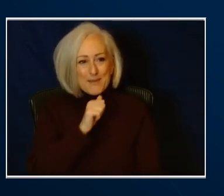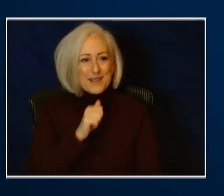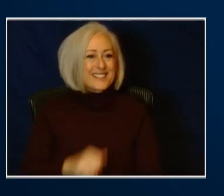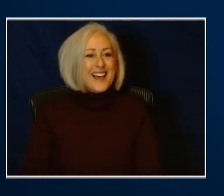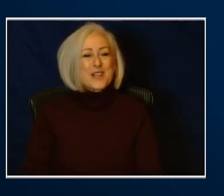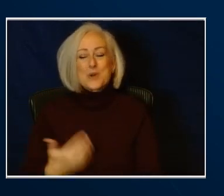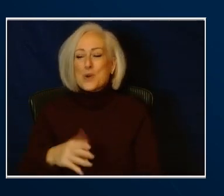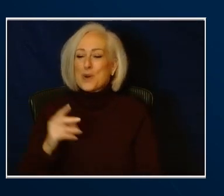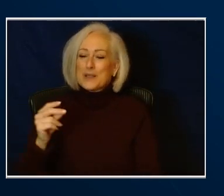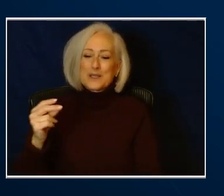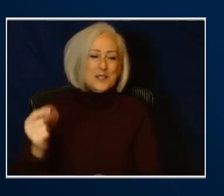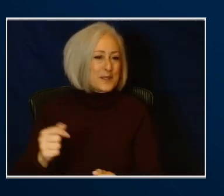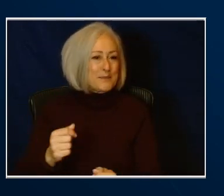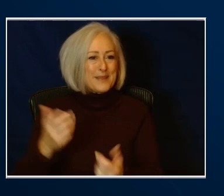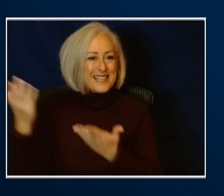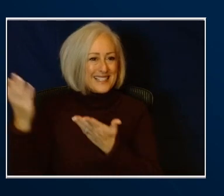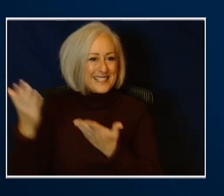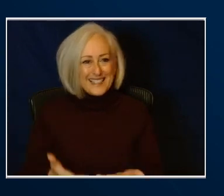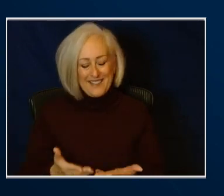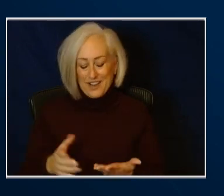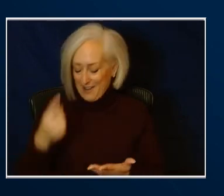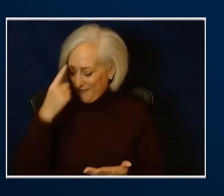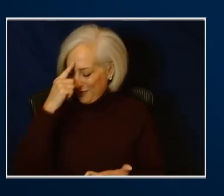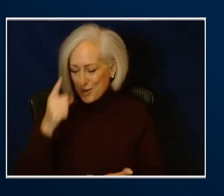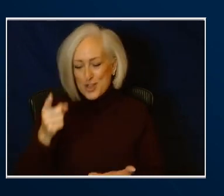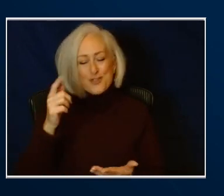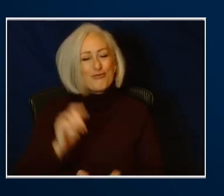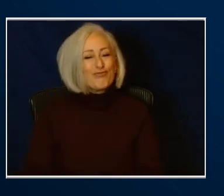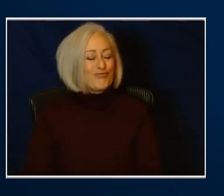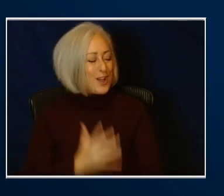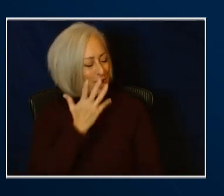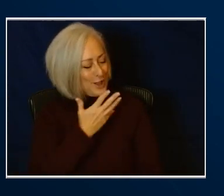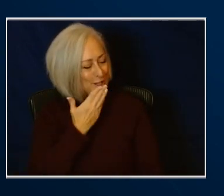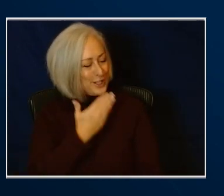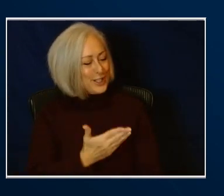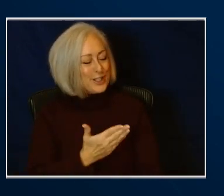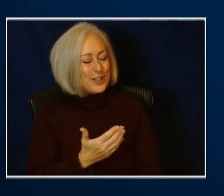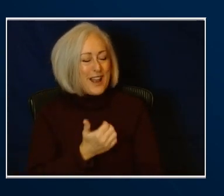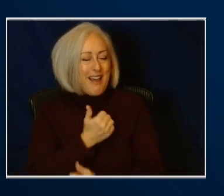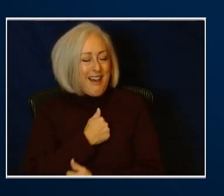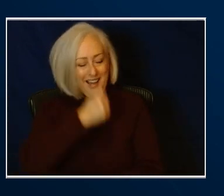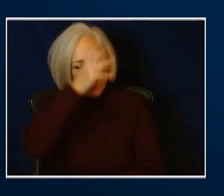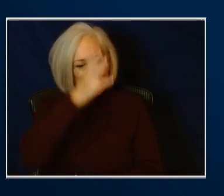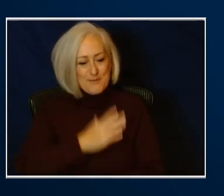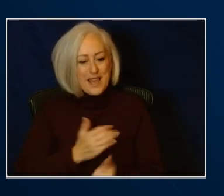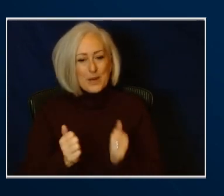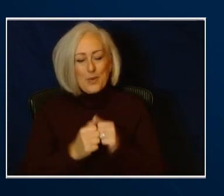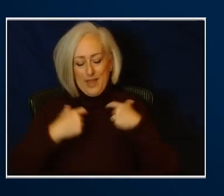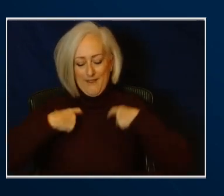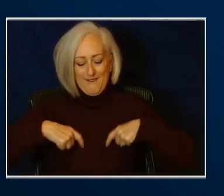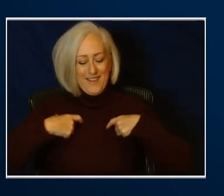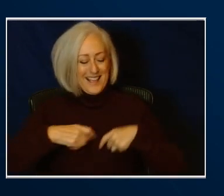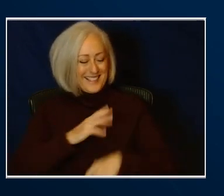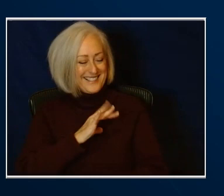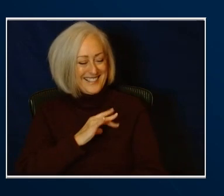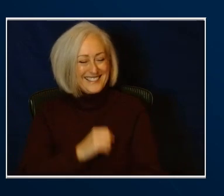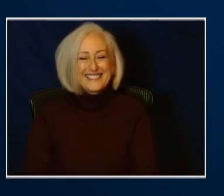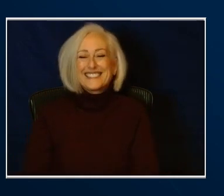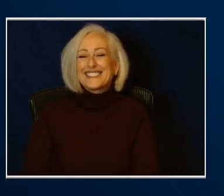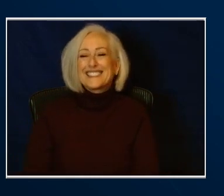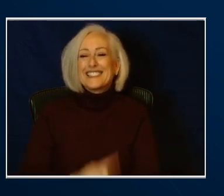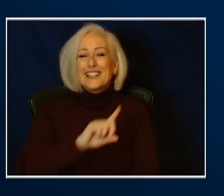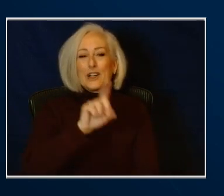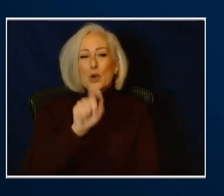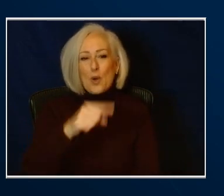and I did it just for you. Here we go. Looks good. I love a man in a vest. You can pull it off well. Yeah. Okay. Question for Dr. Chen